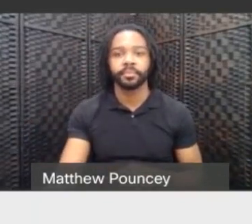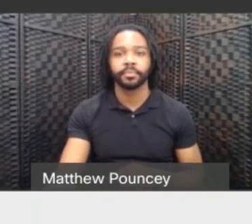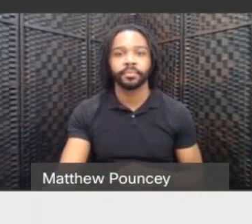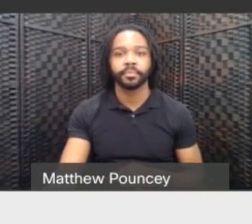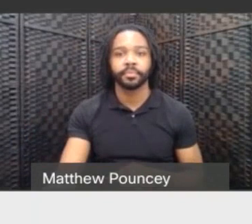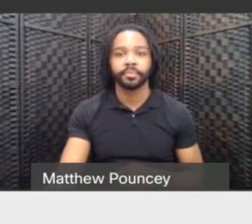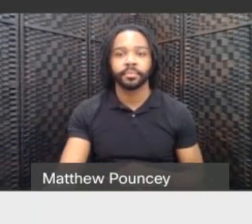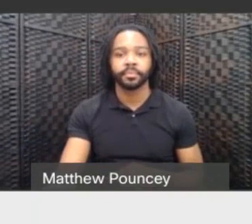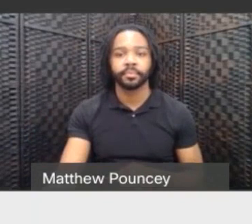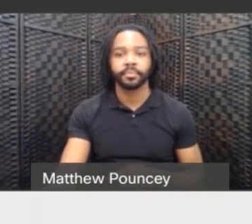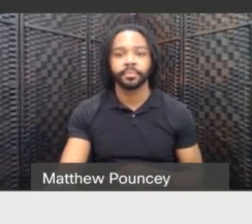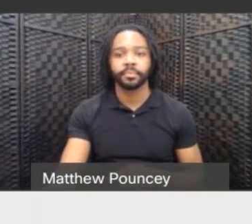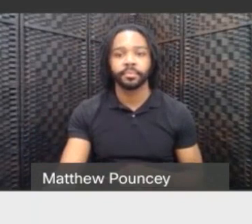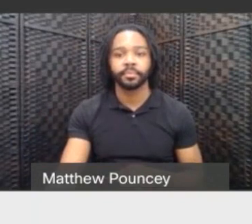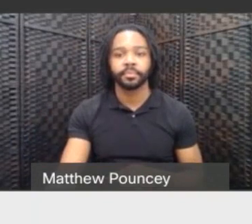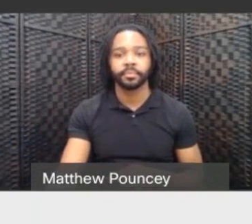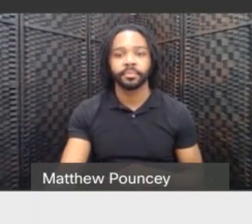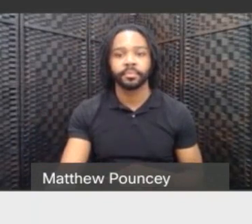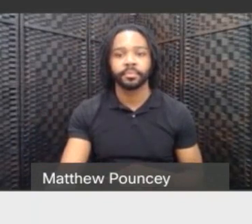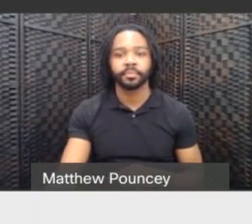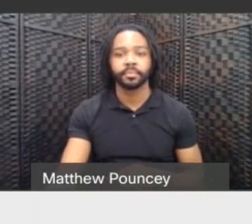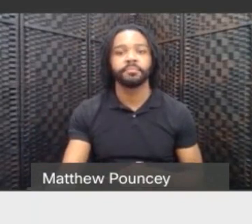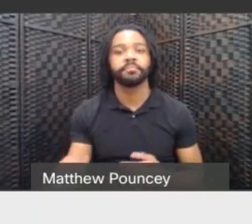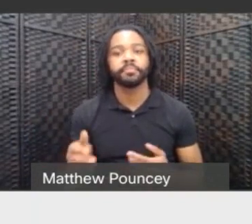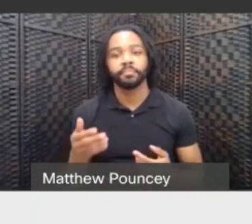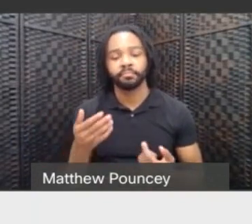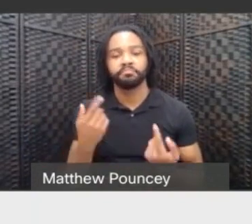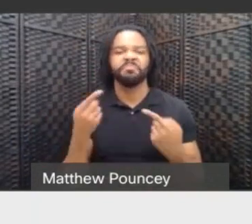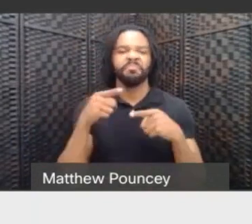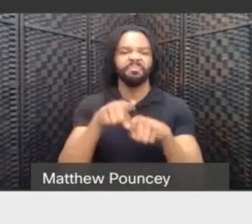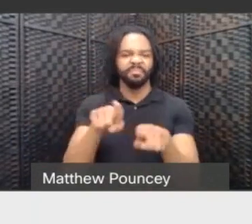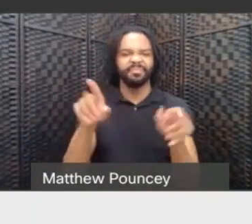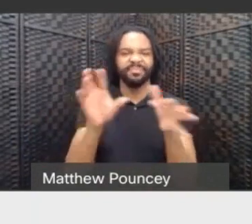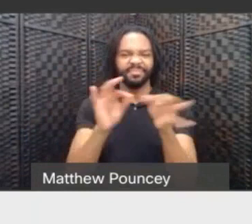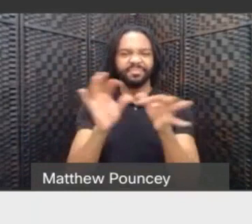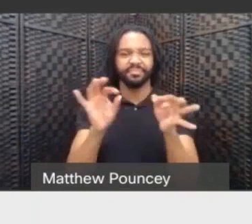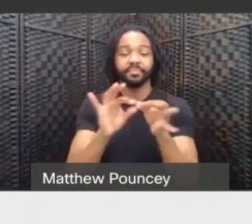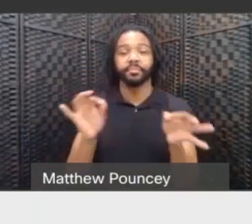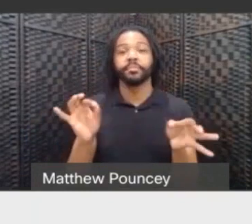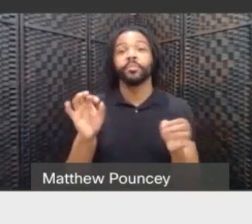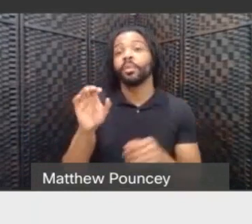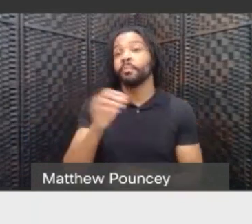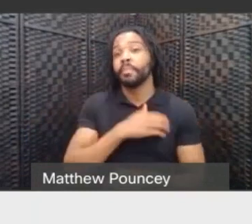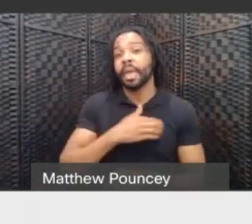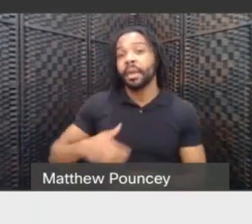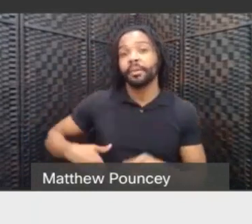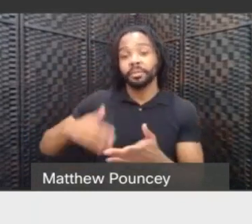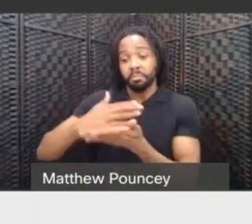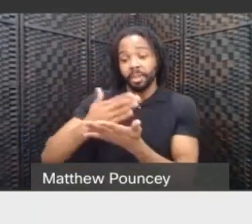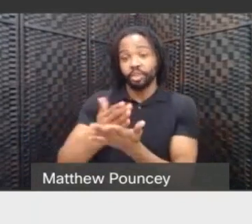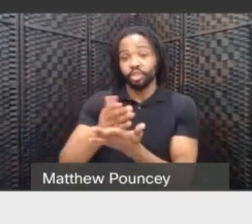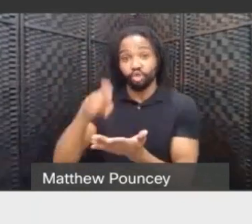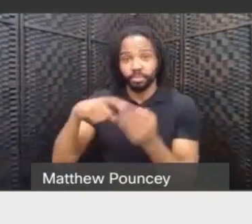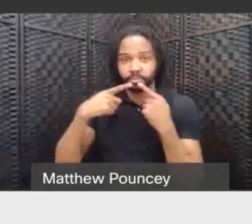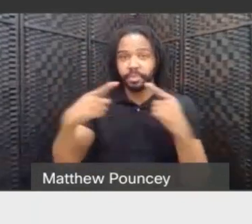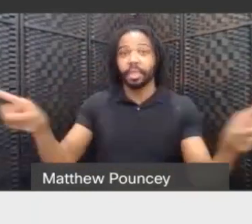Kind of in line with all of this, the mayor's budget is due to be out on